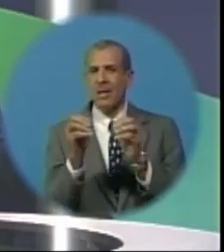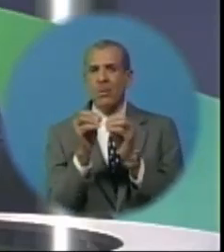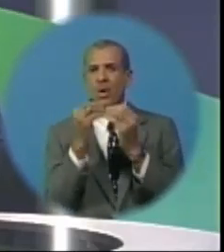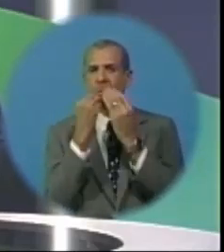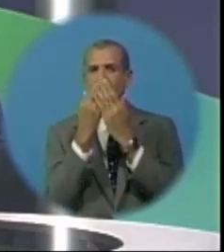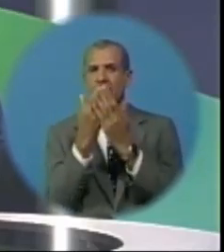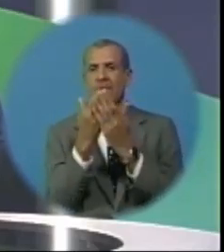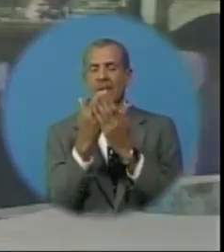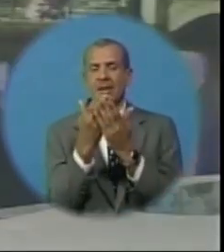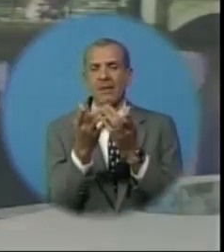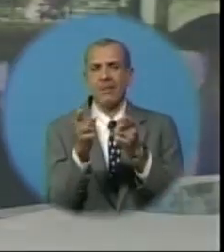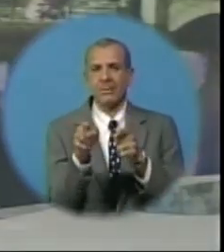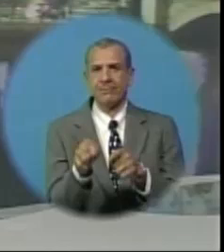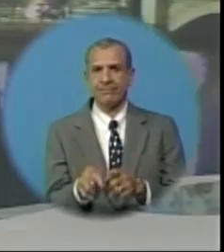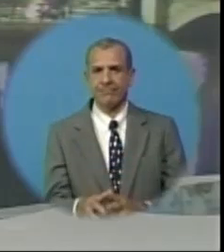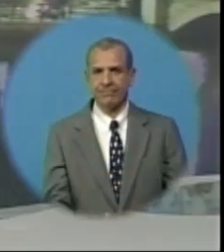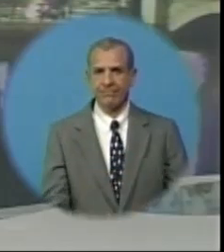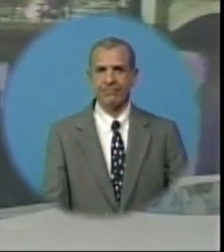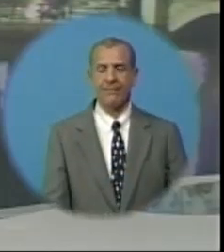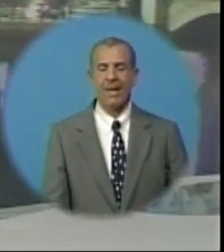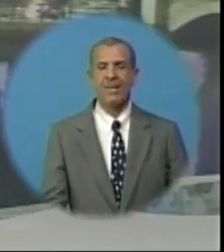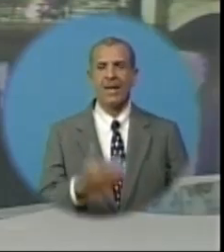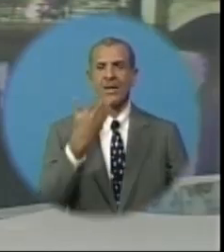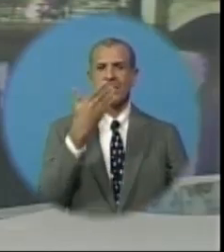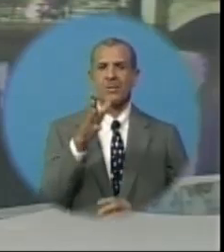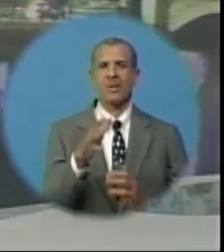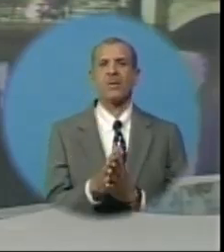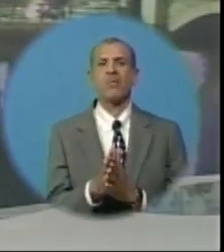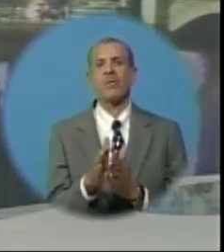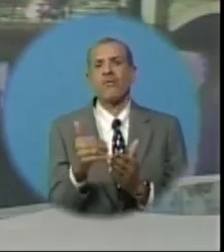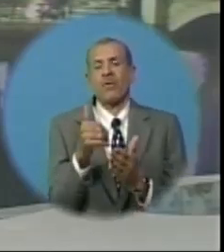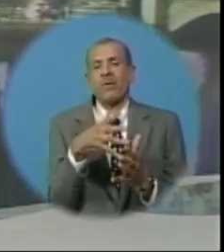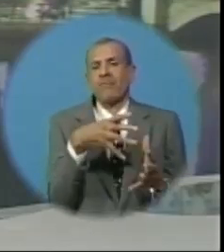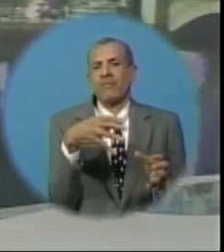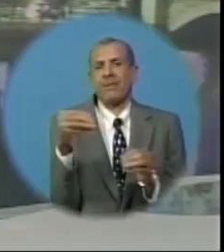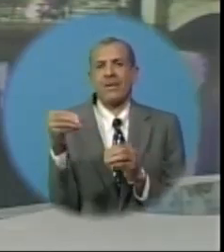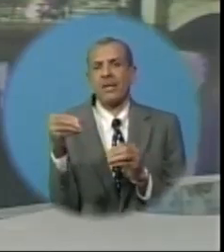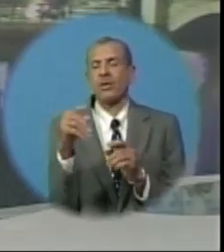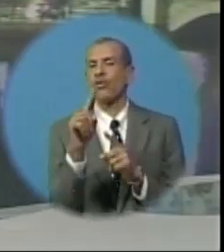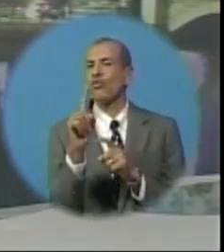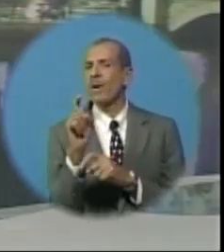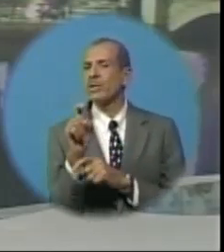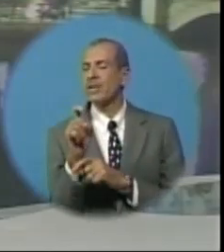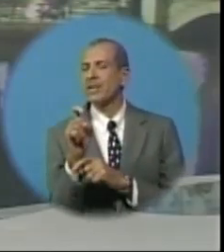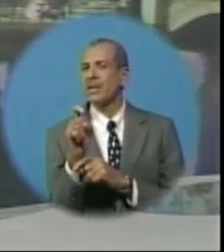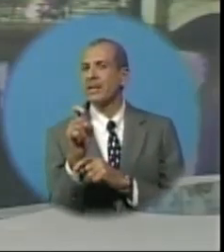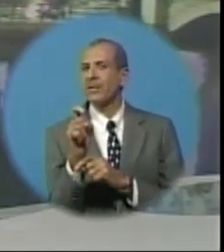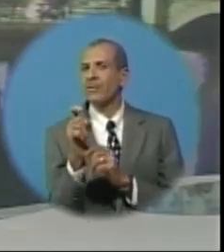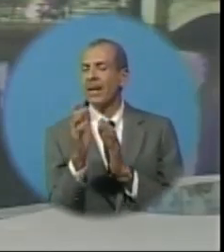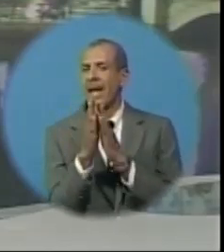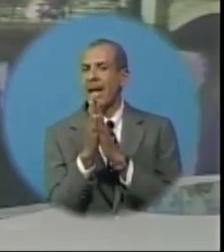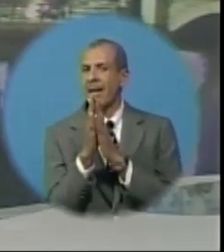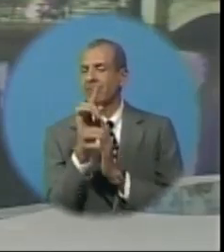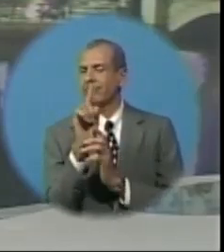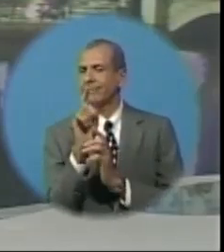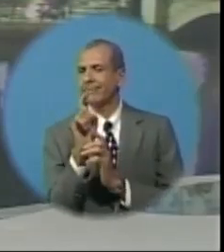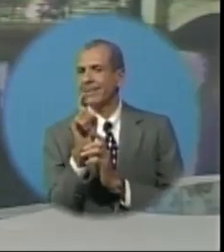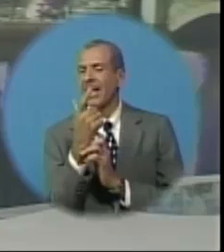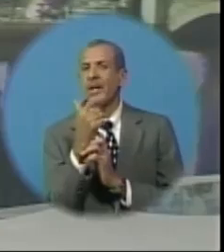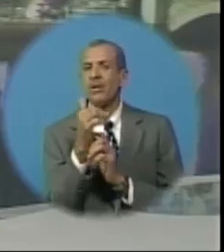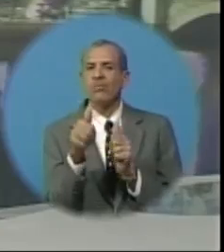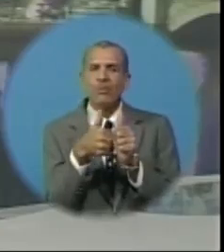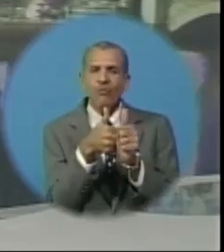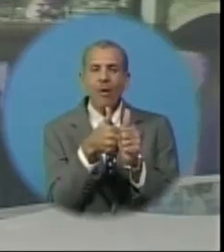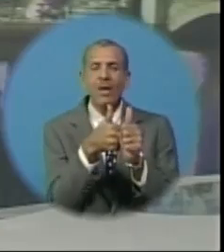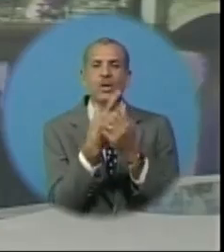unfold. Thank you so much, Shane. But before you go, Shane, a question I was asking, because I know you've been following this story very